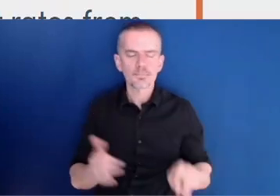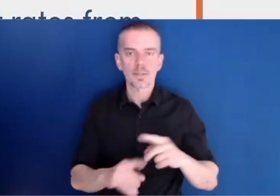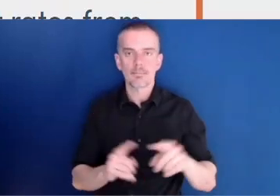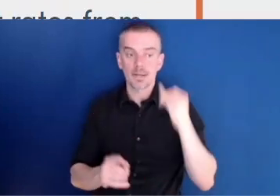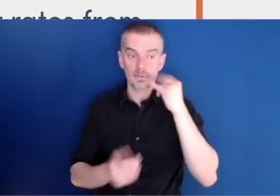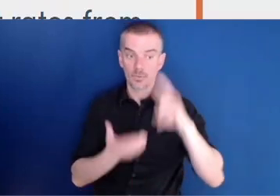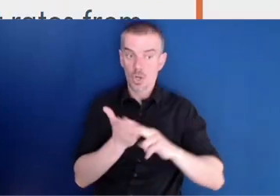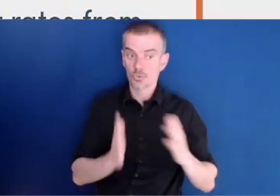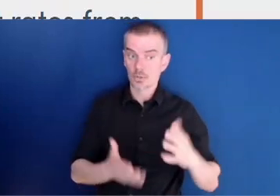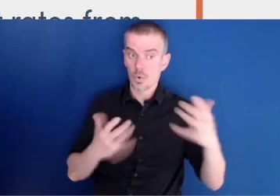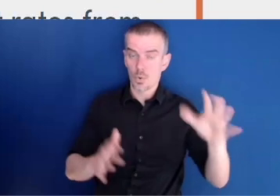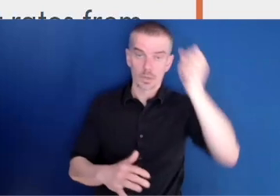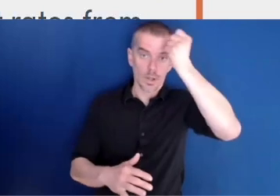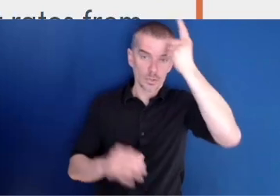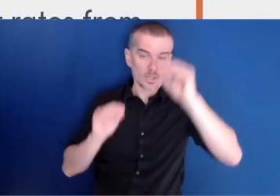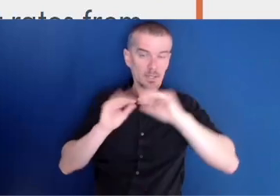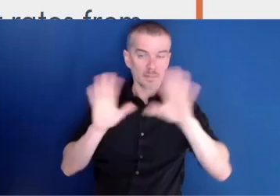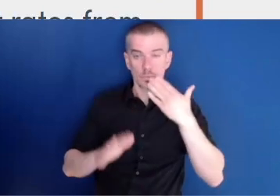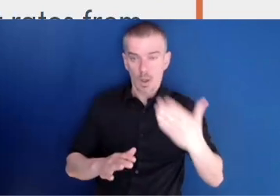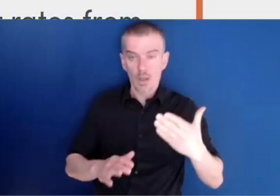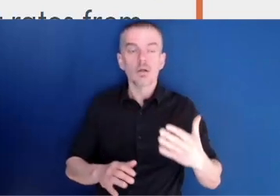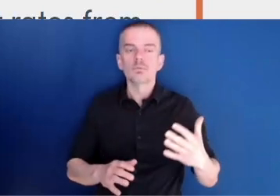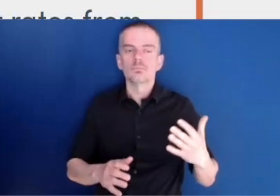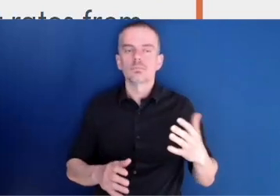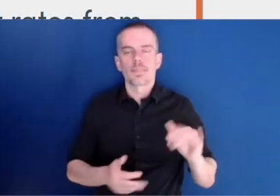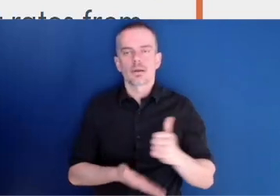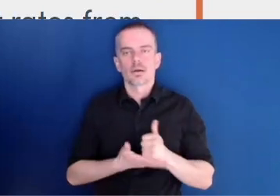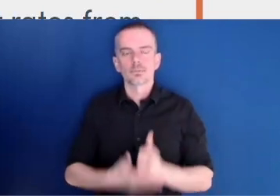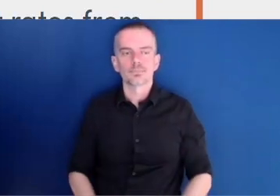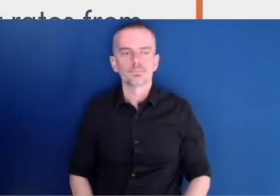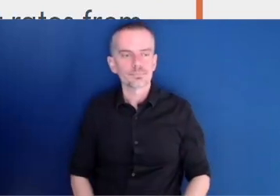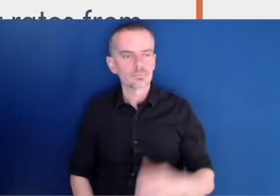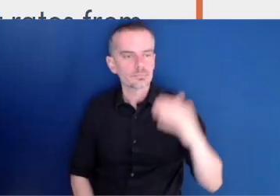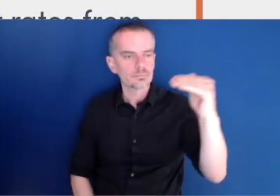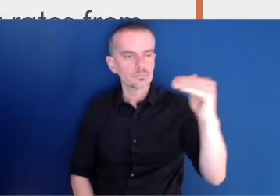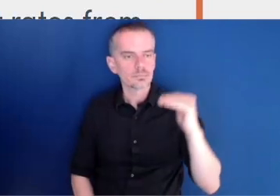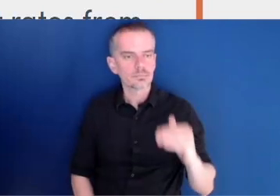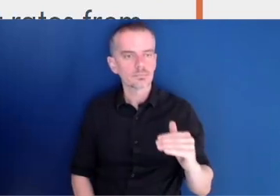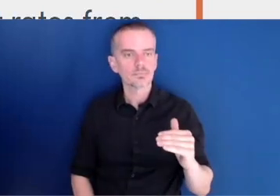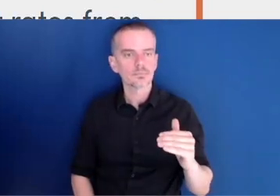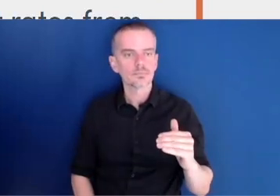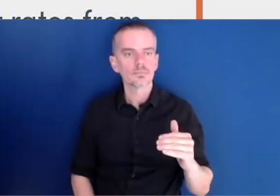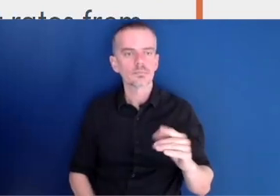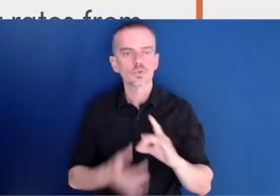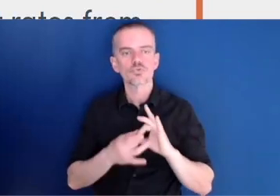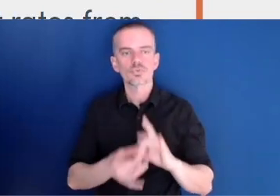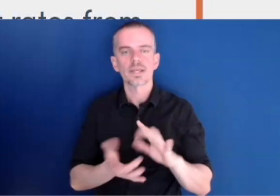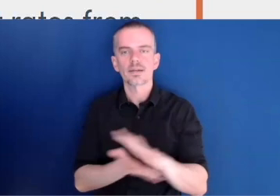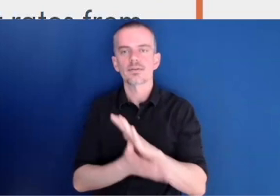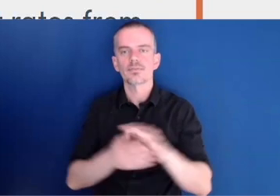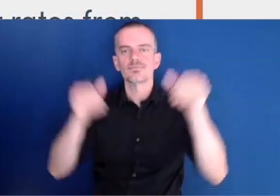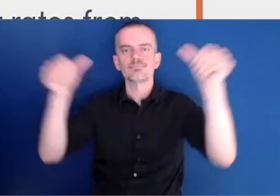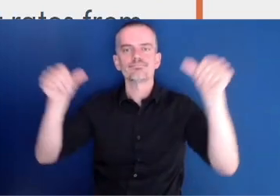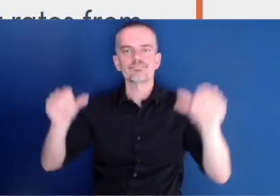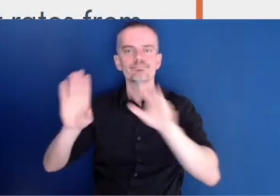a good understanding. So another piece, there are related flyers that have to be posted at the work